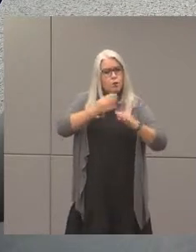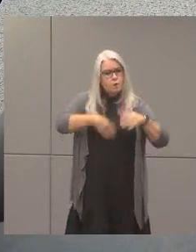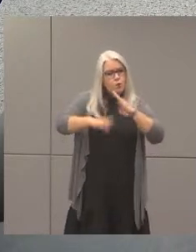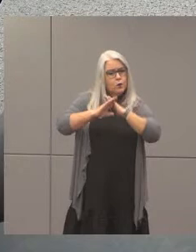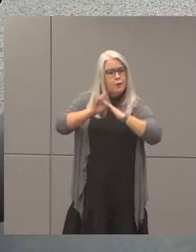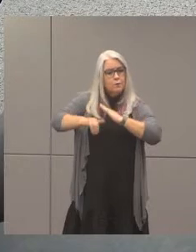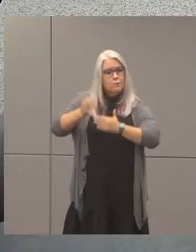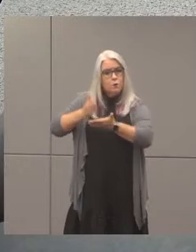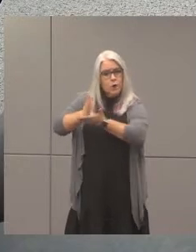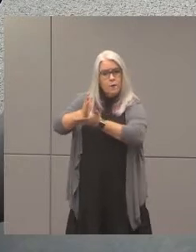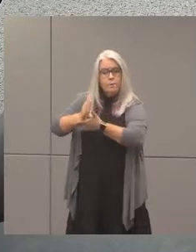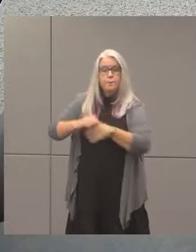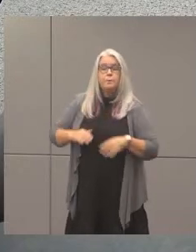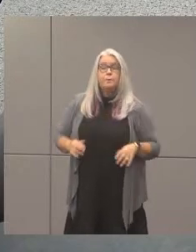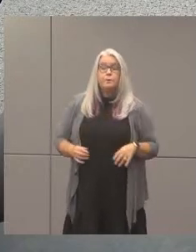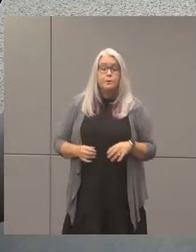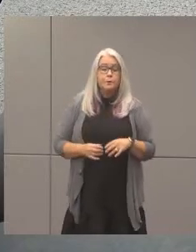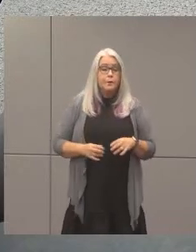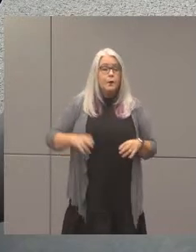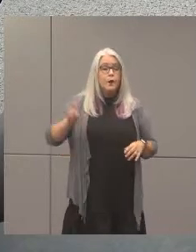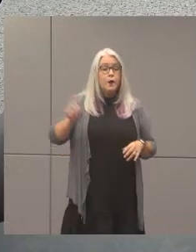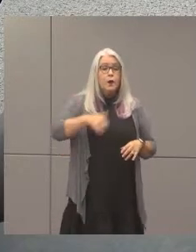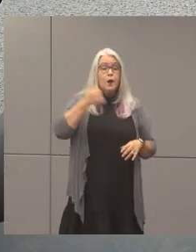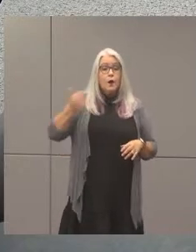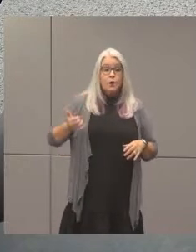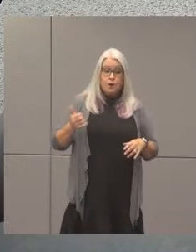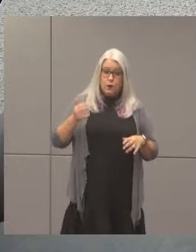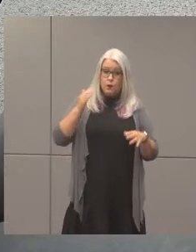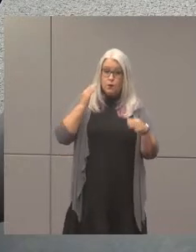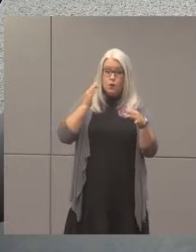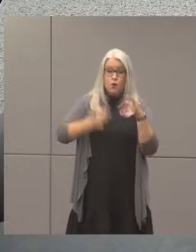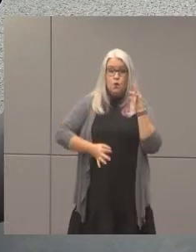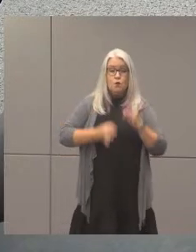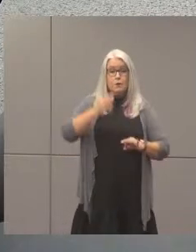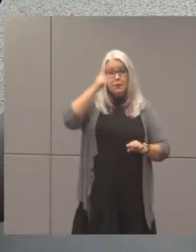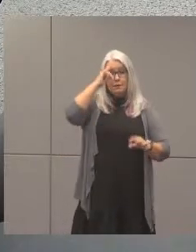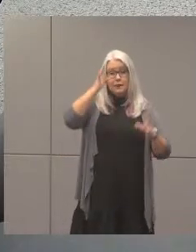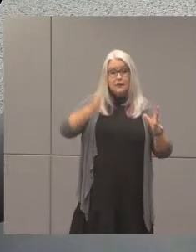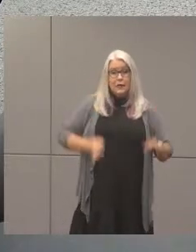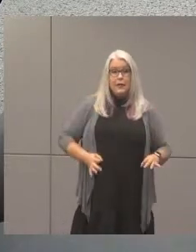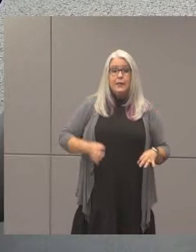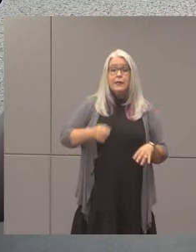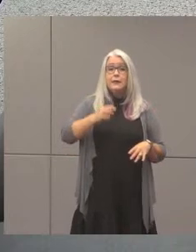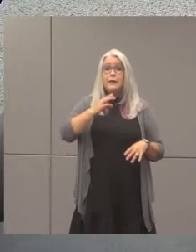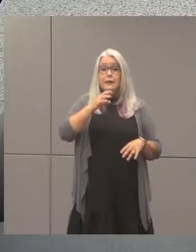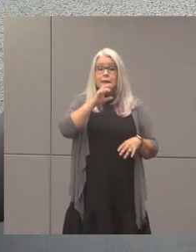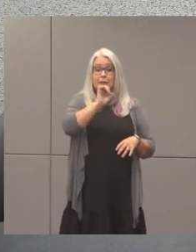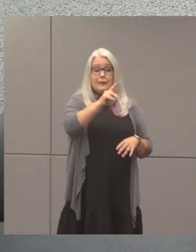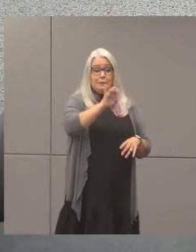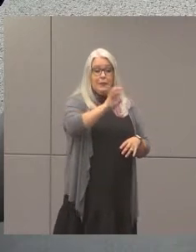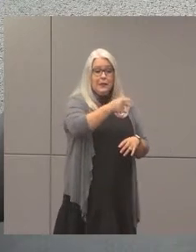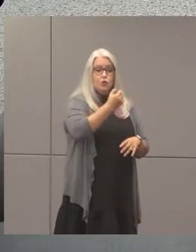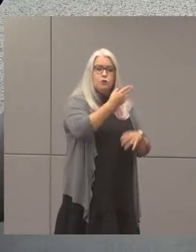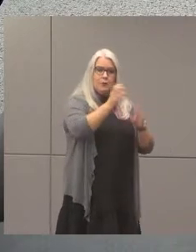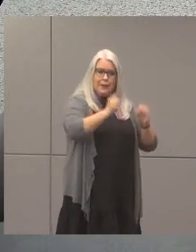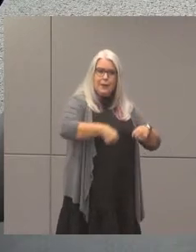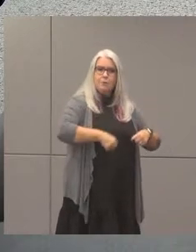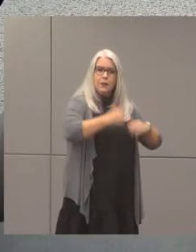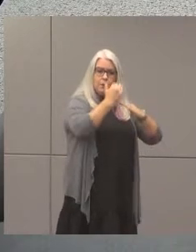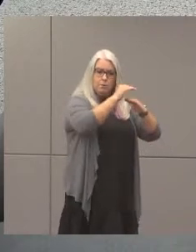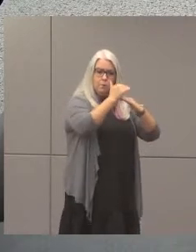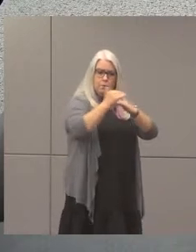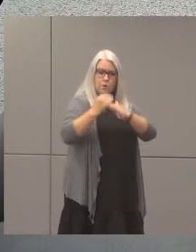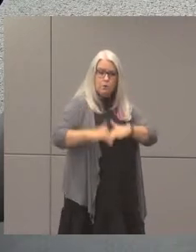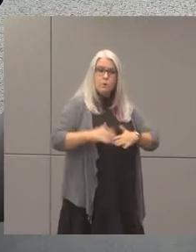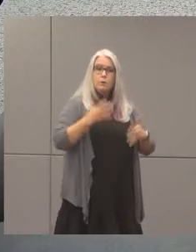However, other courts, including the Supreme Court, have decided that speech may be regulated as a means of